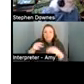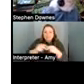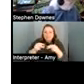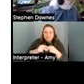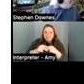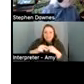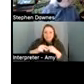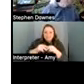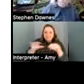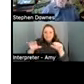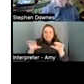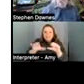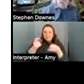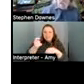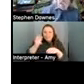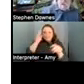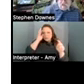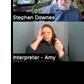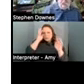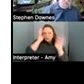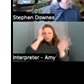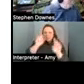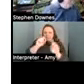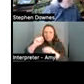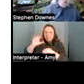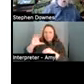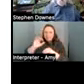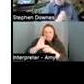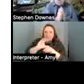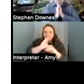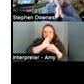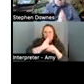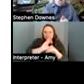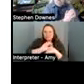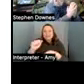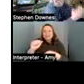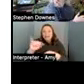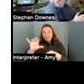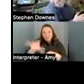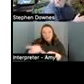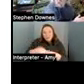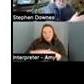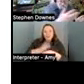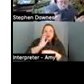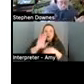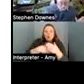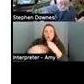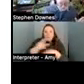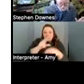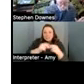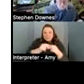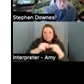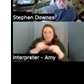capitalization on me that's ai does that sometimes oh i should say all of these slides and this entire